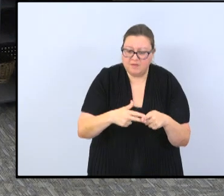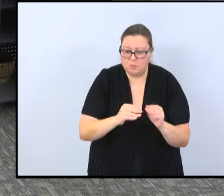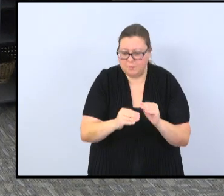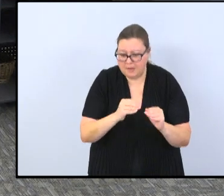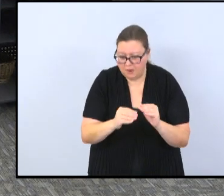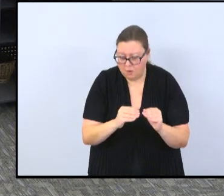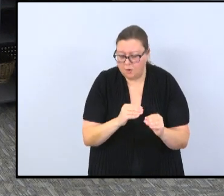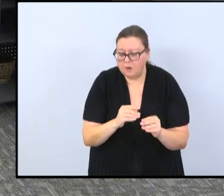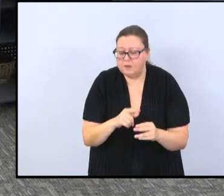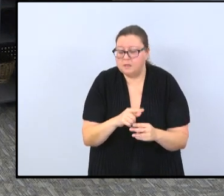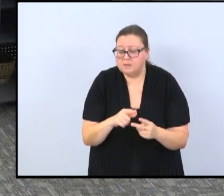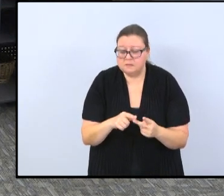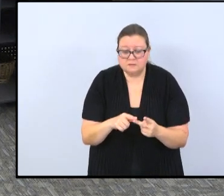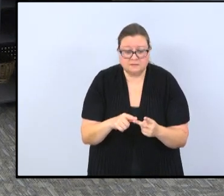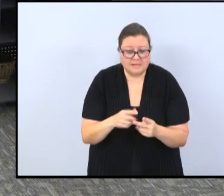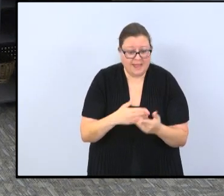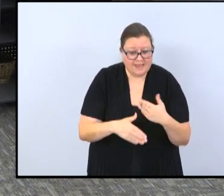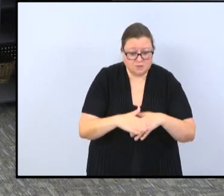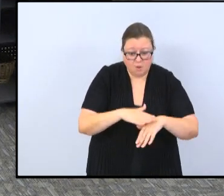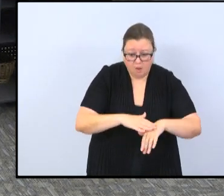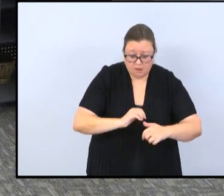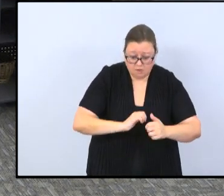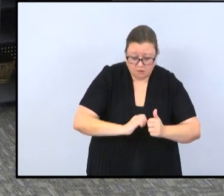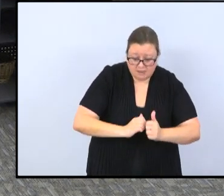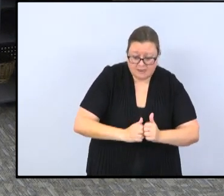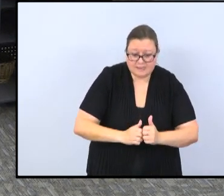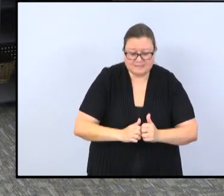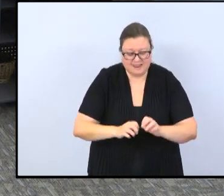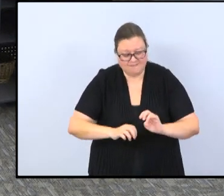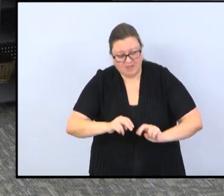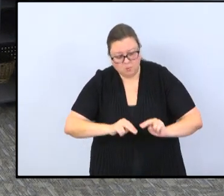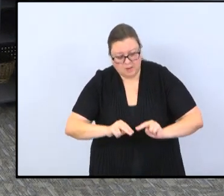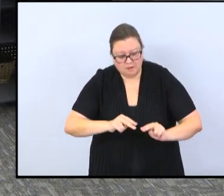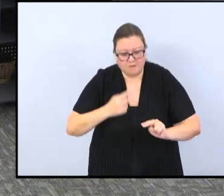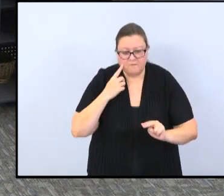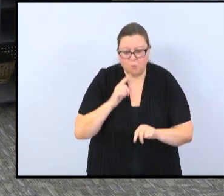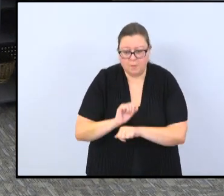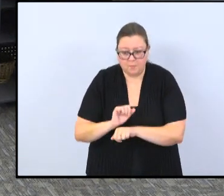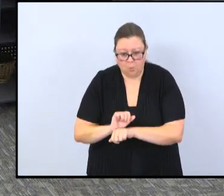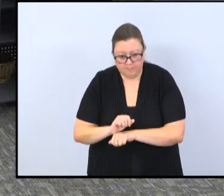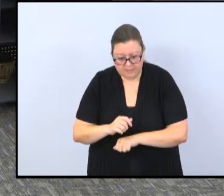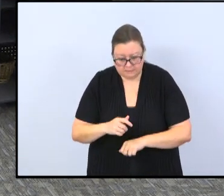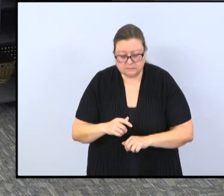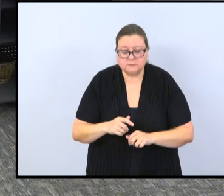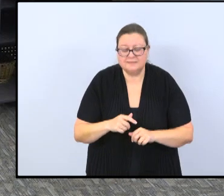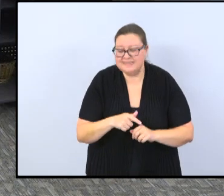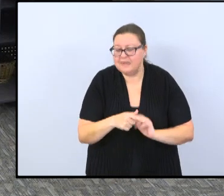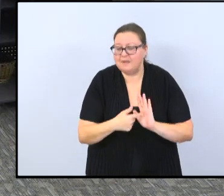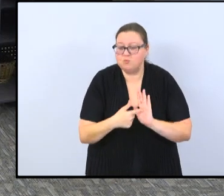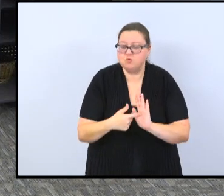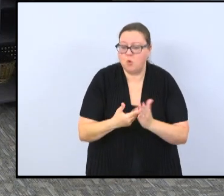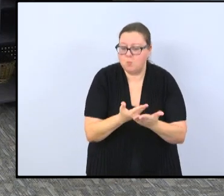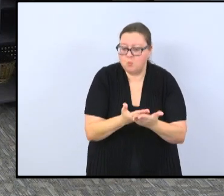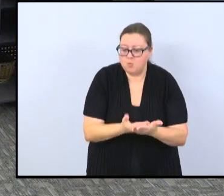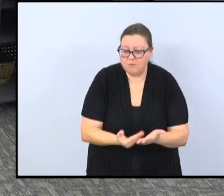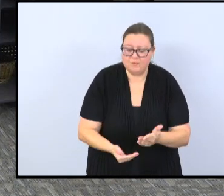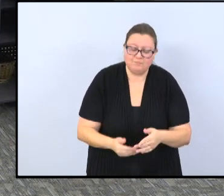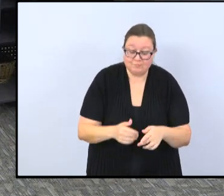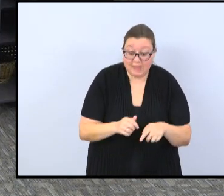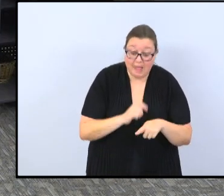rigorous hands-on contest that evaluates readiness for employment and automotive service through both practical tasks and a written